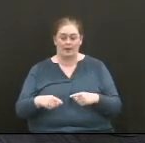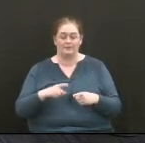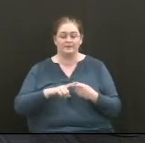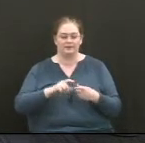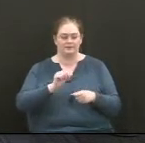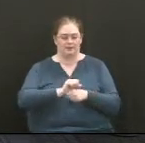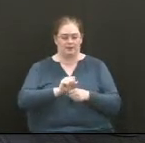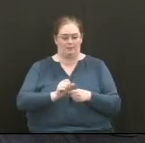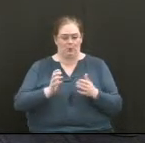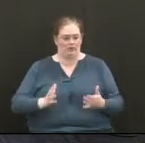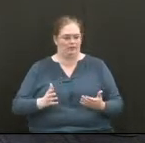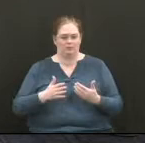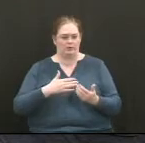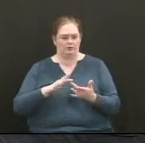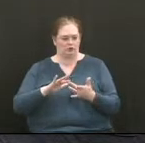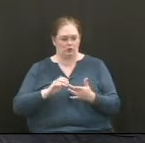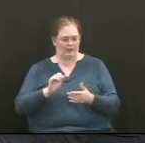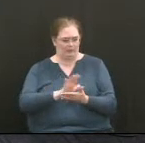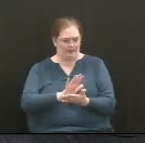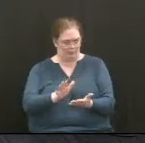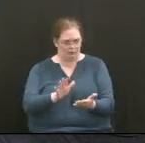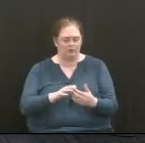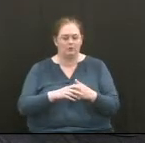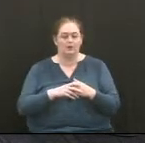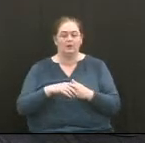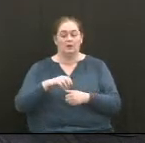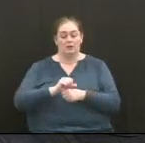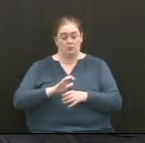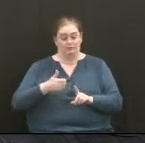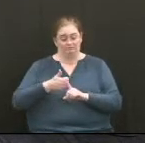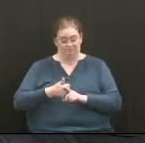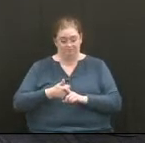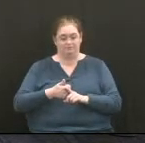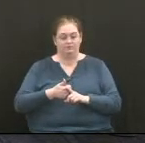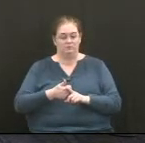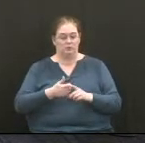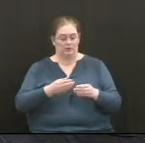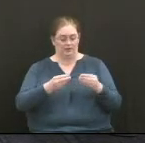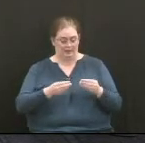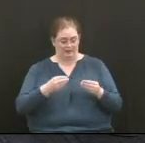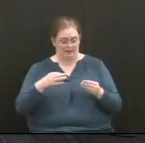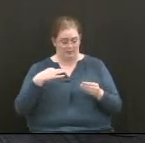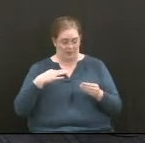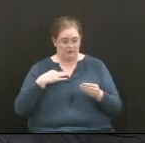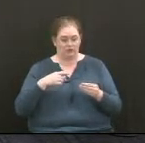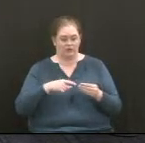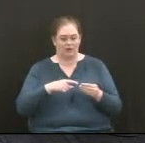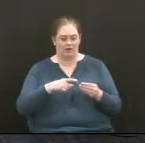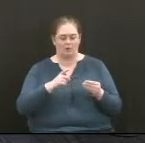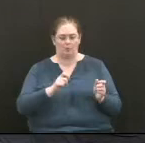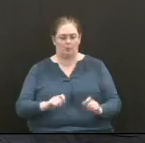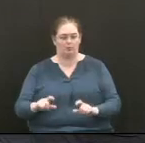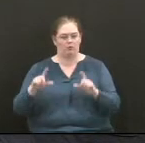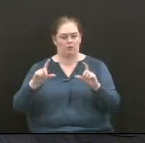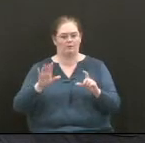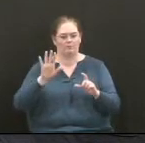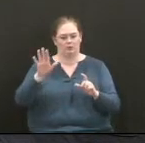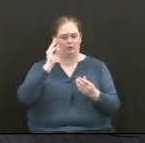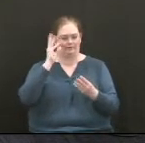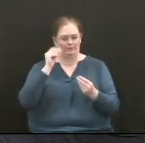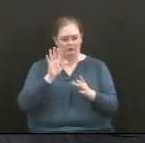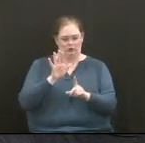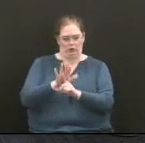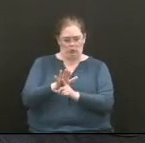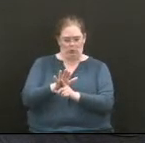an employee, whether it's online or on paper, will get that application and will pull up that your information,